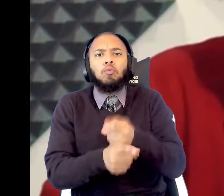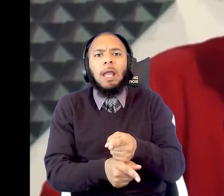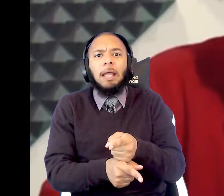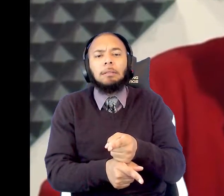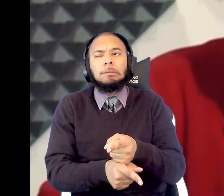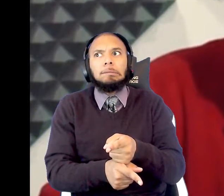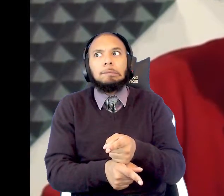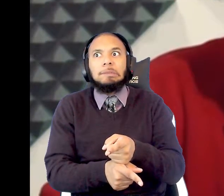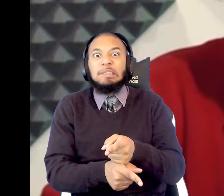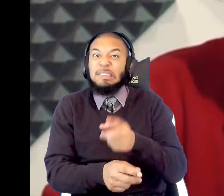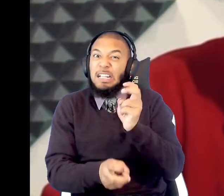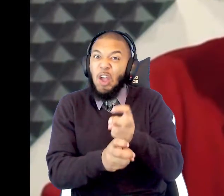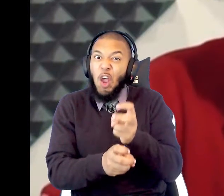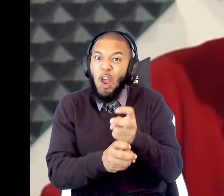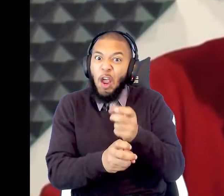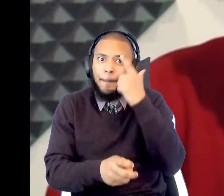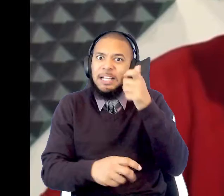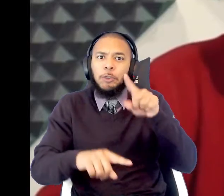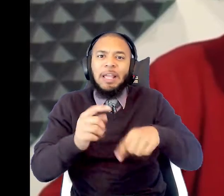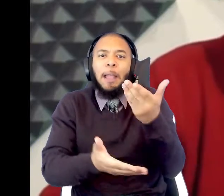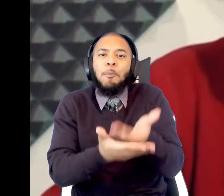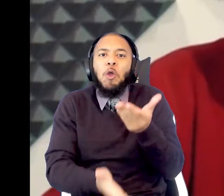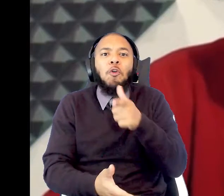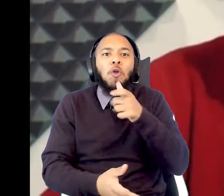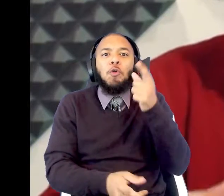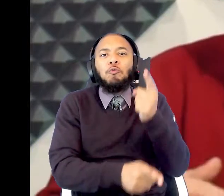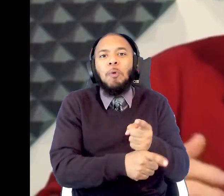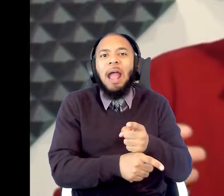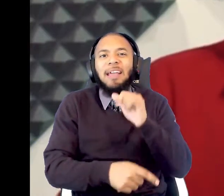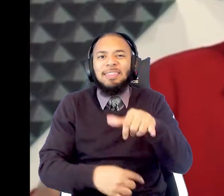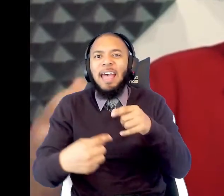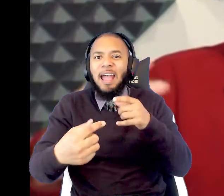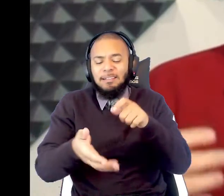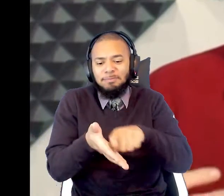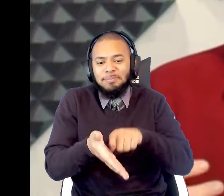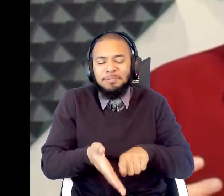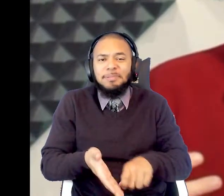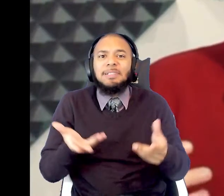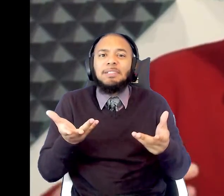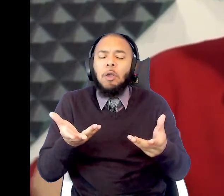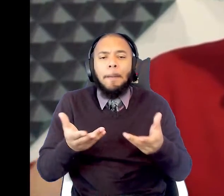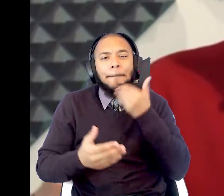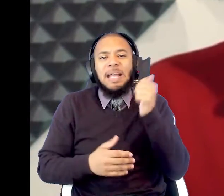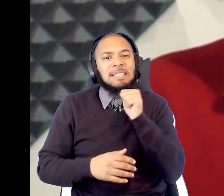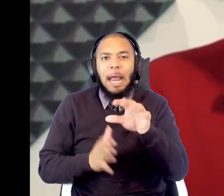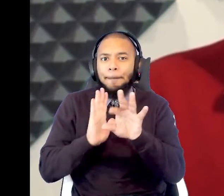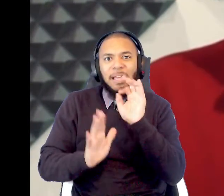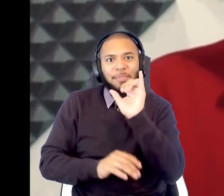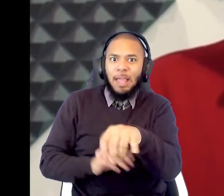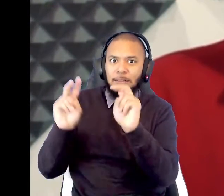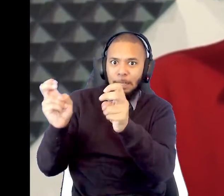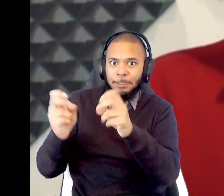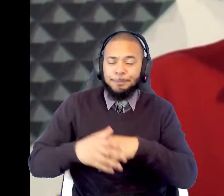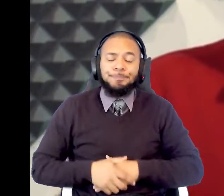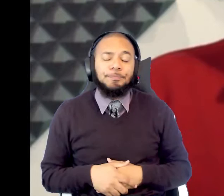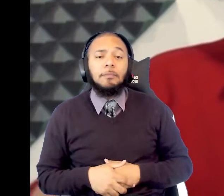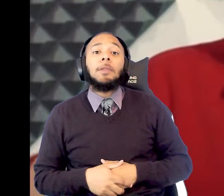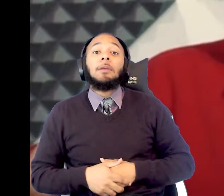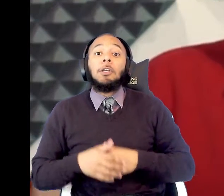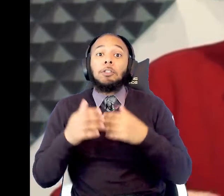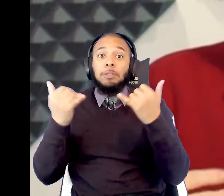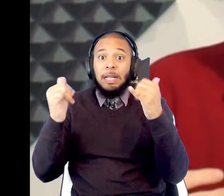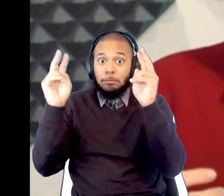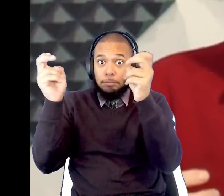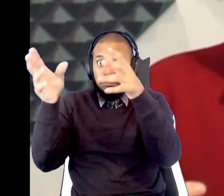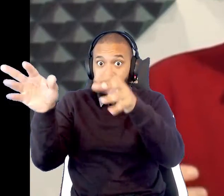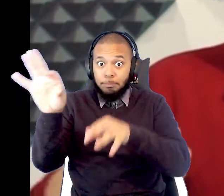you can't prove it. So there's really no need to write about it. So then when we have that topic, we really want to take a position, right? You know,